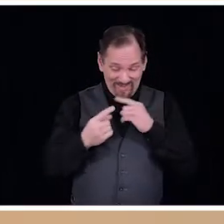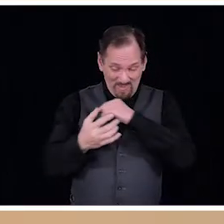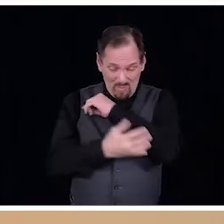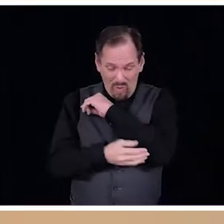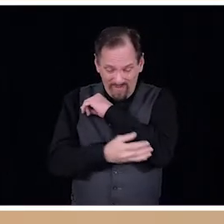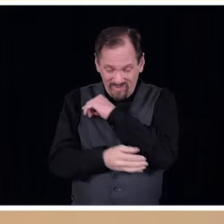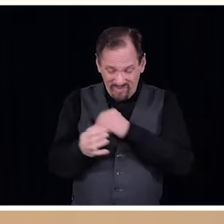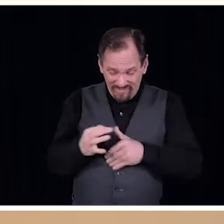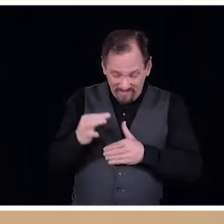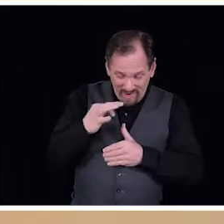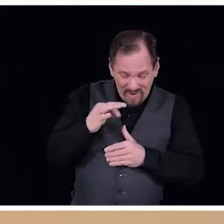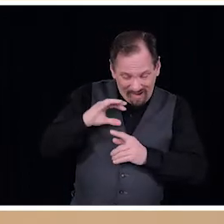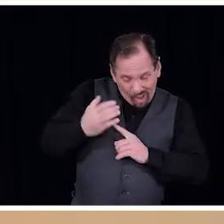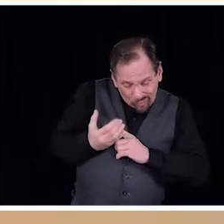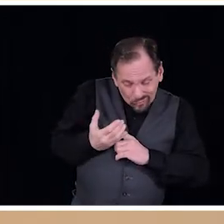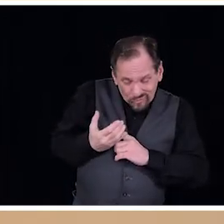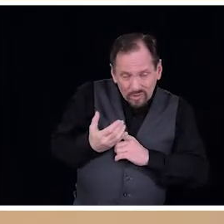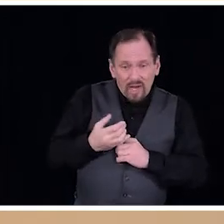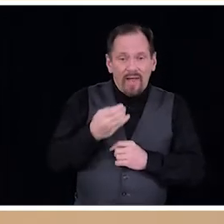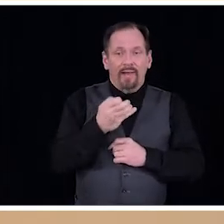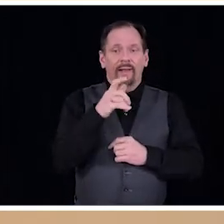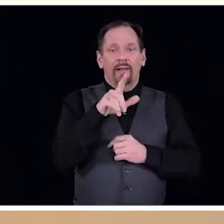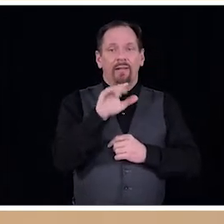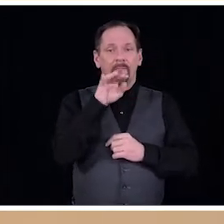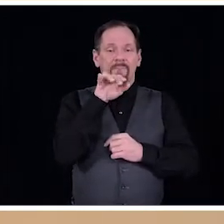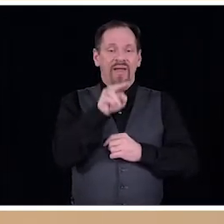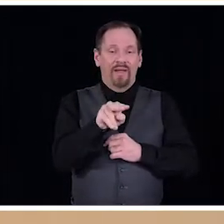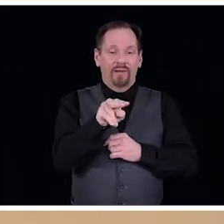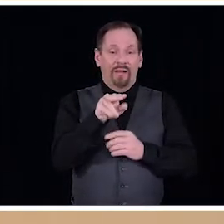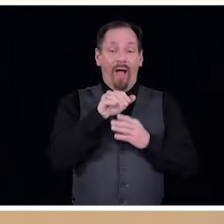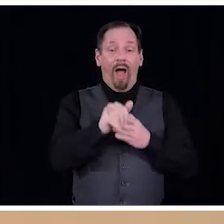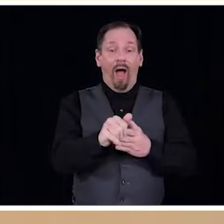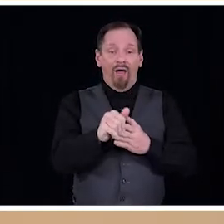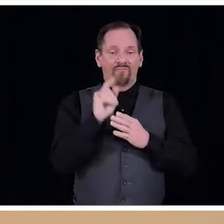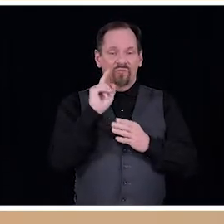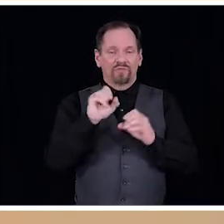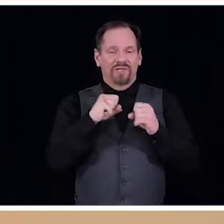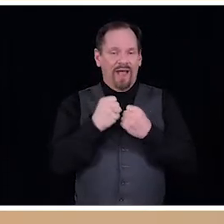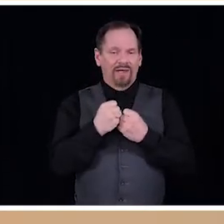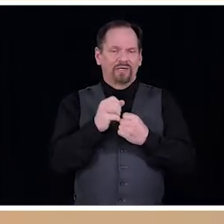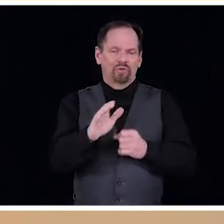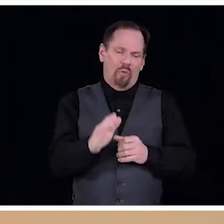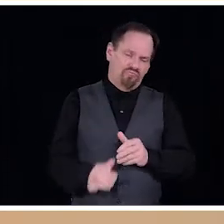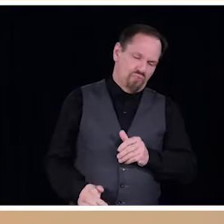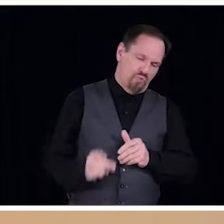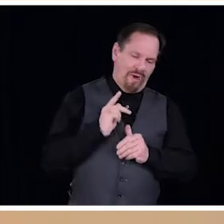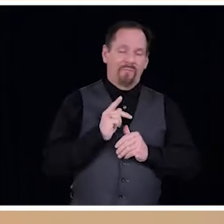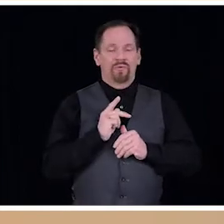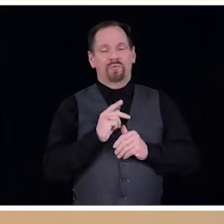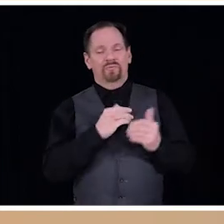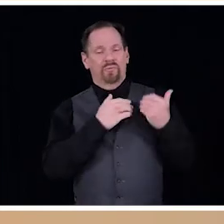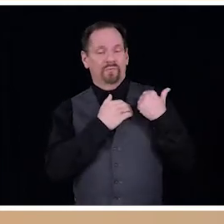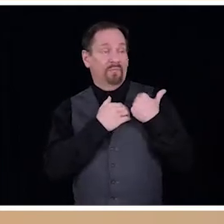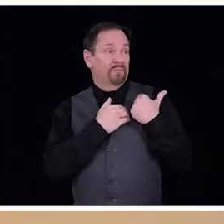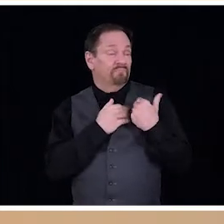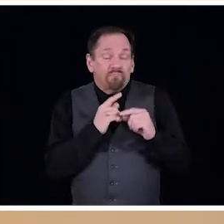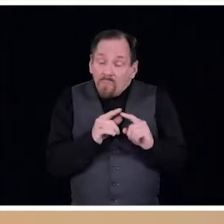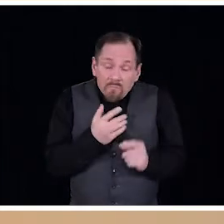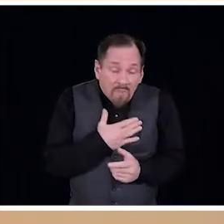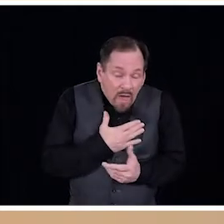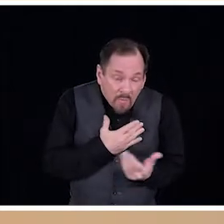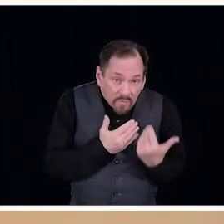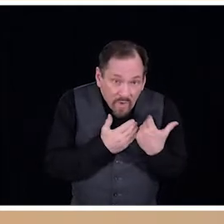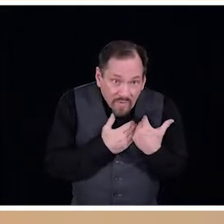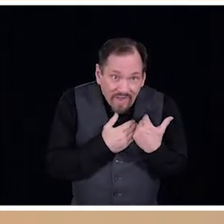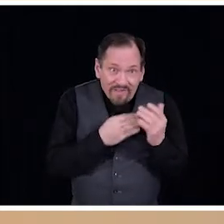culture. To be Gilman's guides for society is your primary responsibility. But my list of responsibilities for